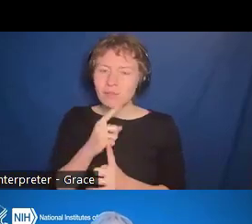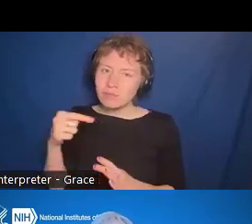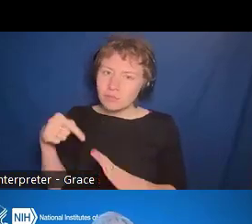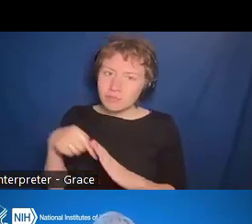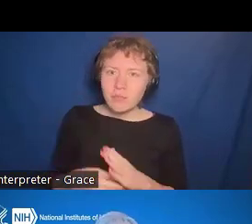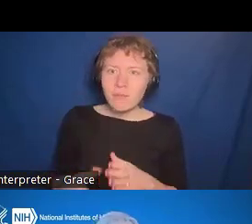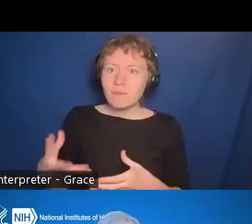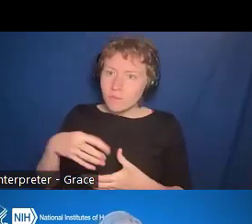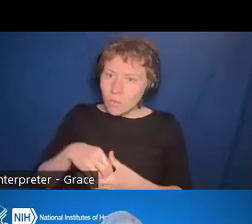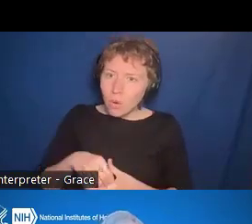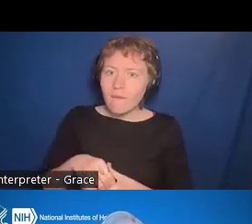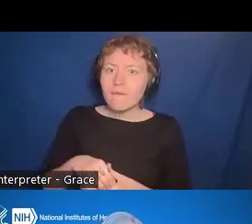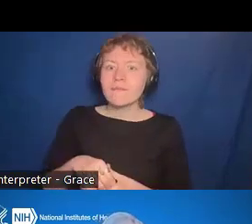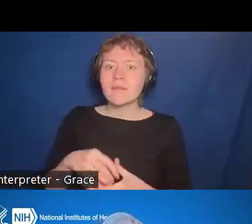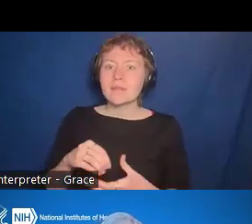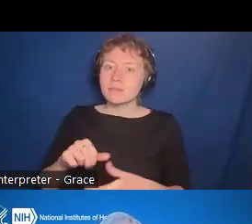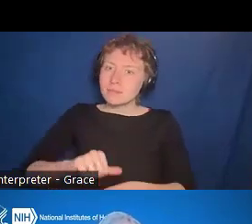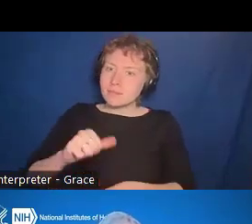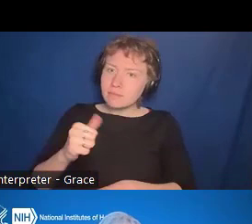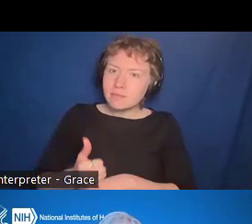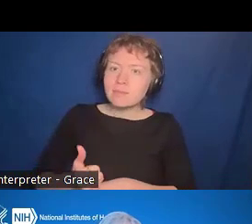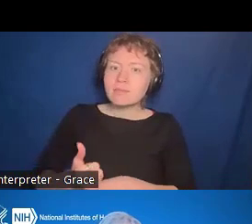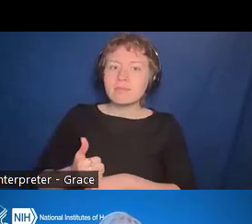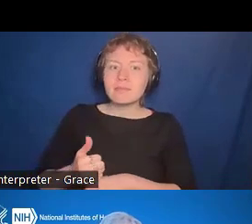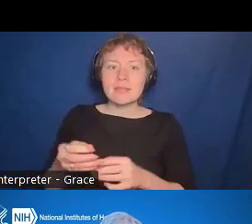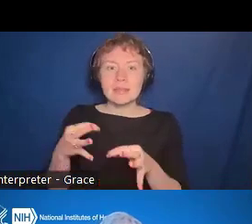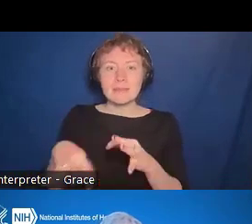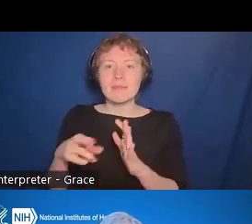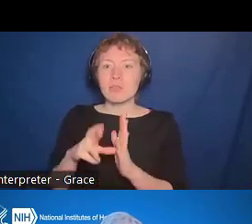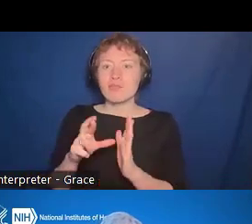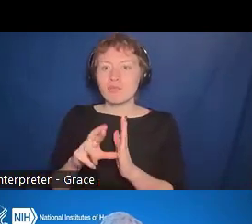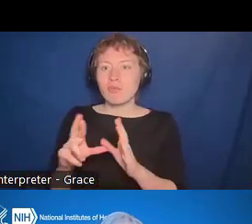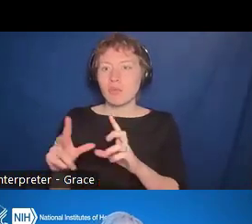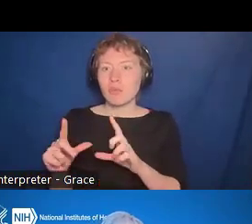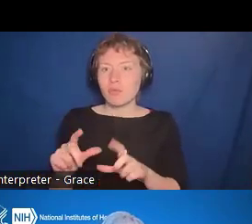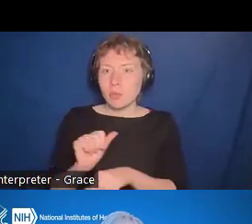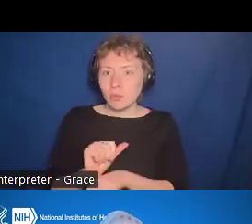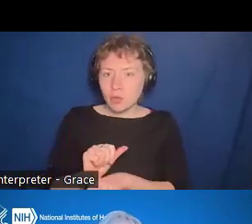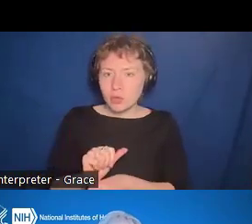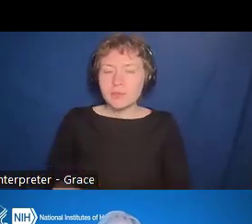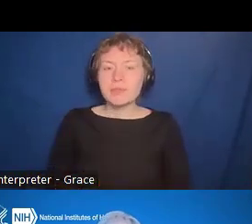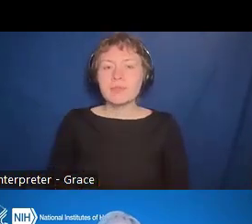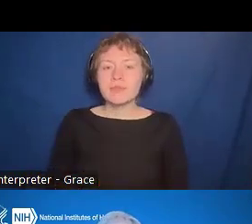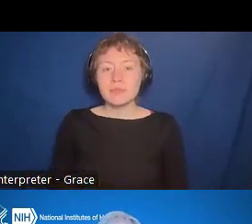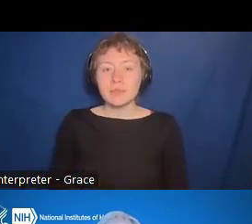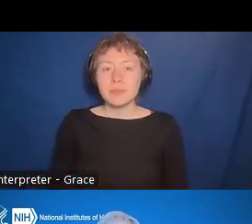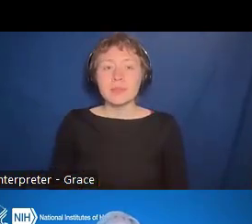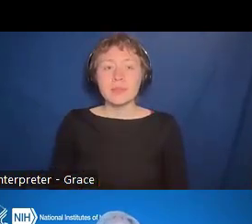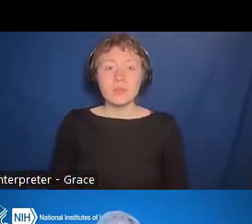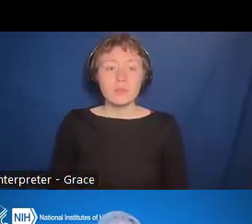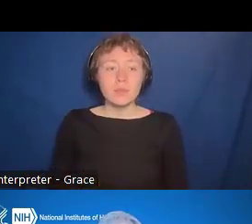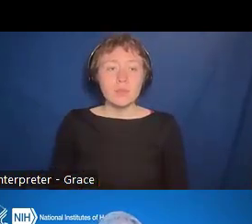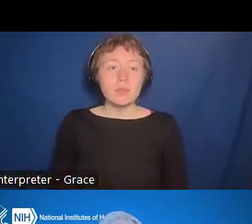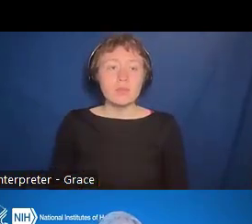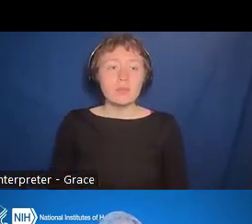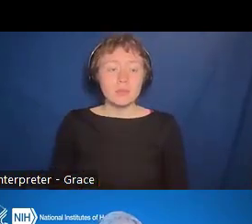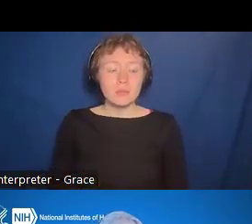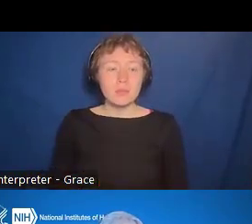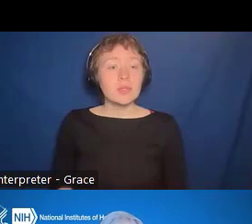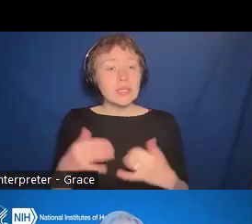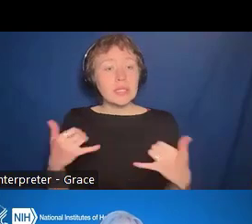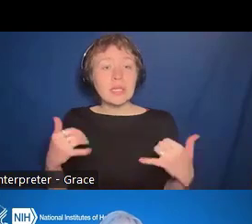implementation of Simplified Review Framework. So today we're going to be hearing a little bit